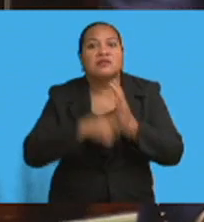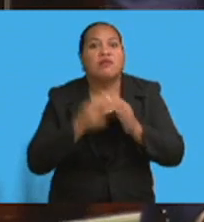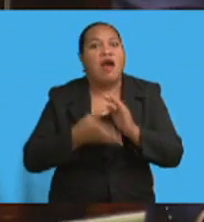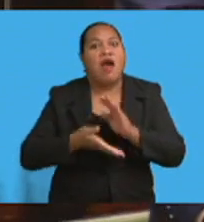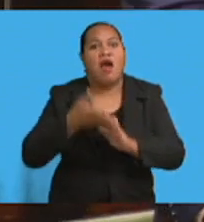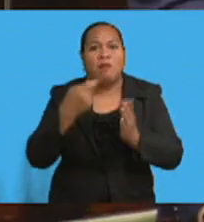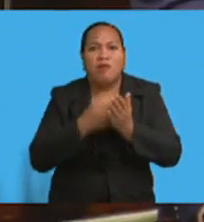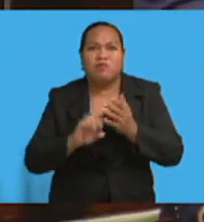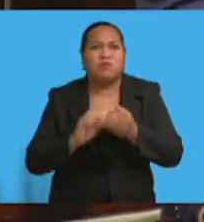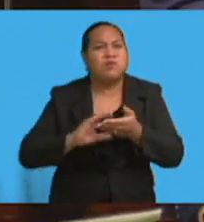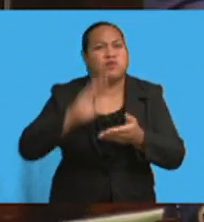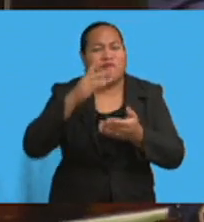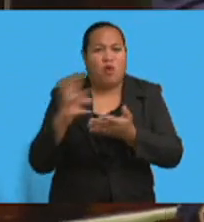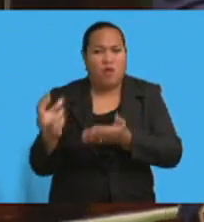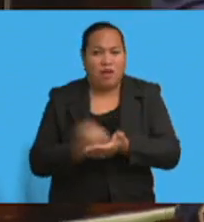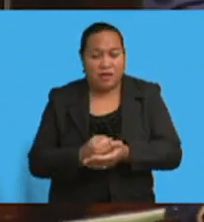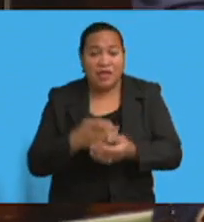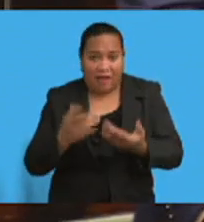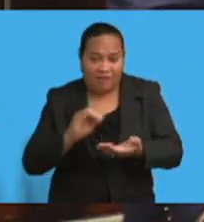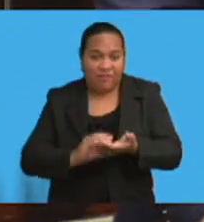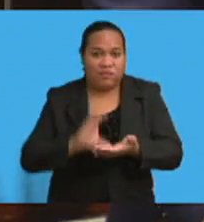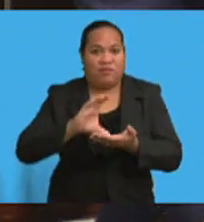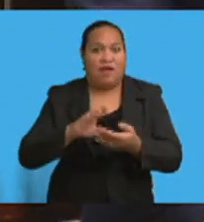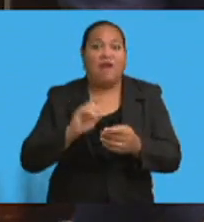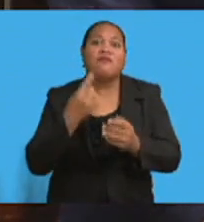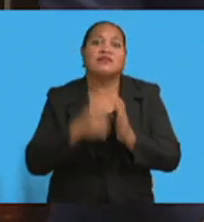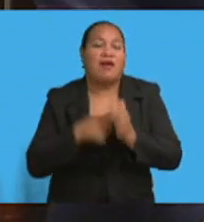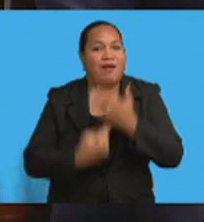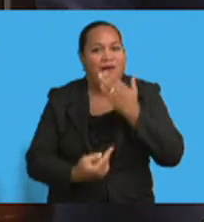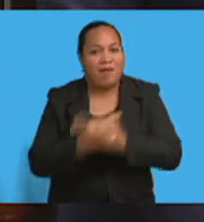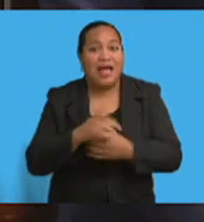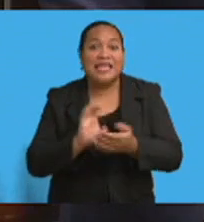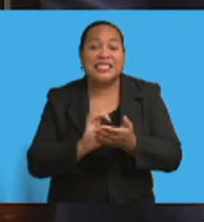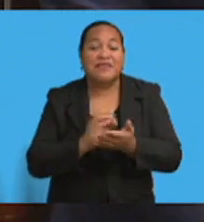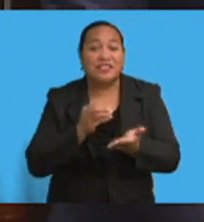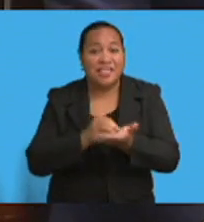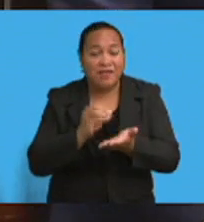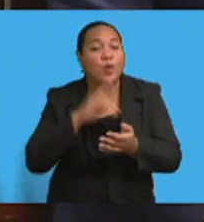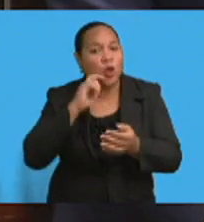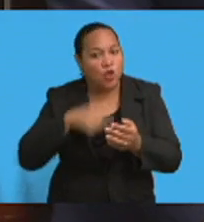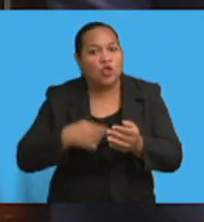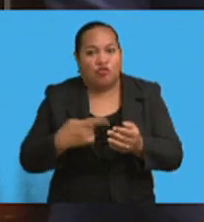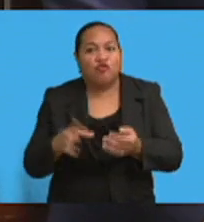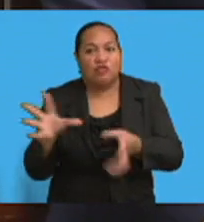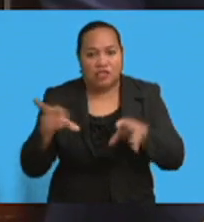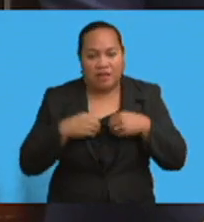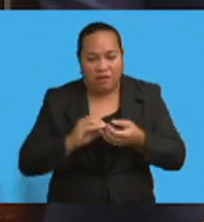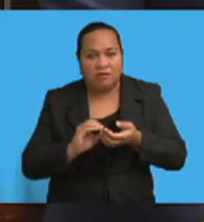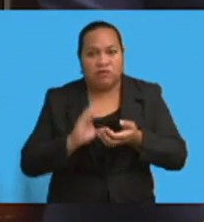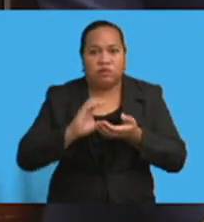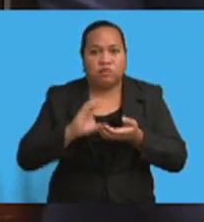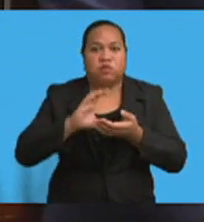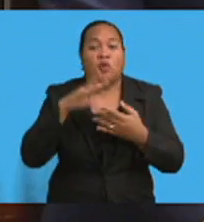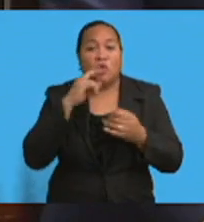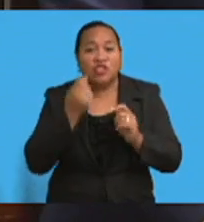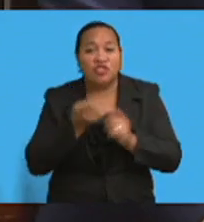We're now allocating the full value of the salary increases across government. Civil servants will continue to receive their higher salaries, the only change being